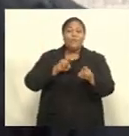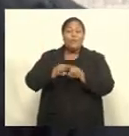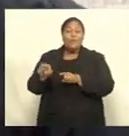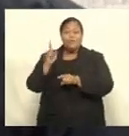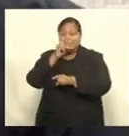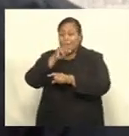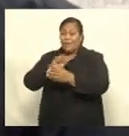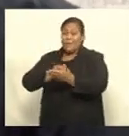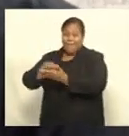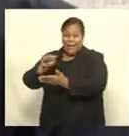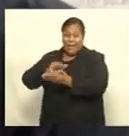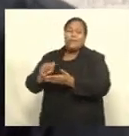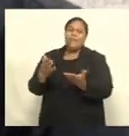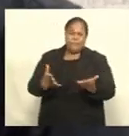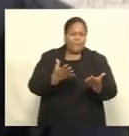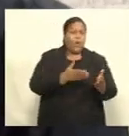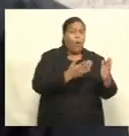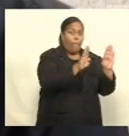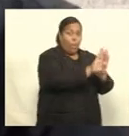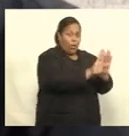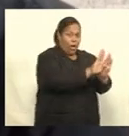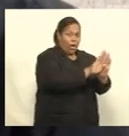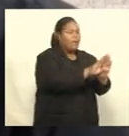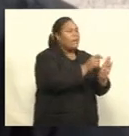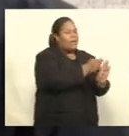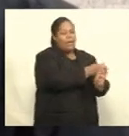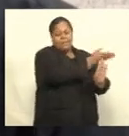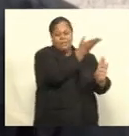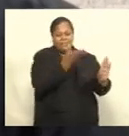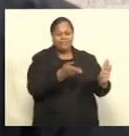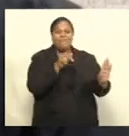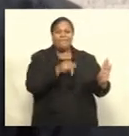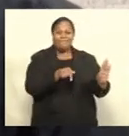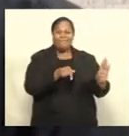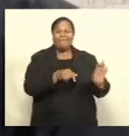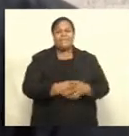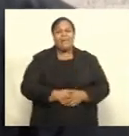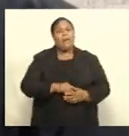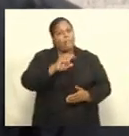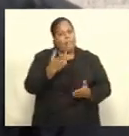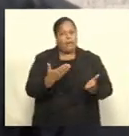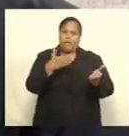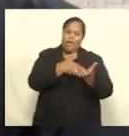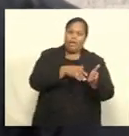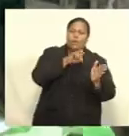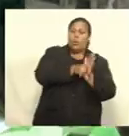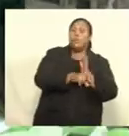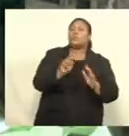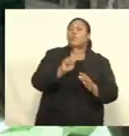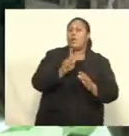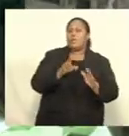fresh produce across from the border. However, they've had to bear an additional cost to their transportation.